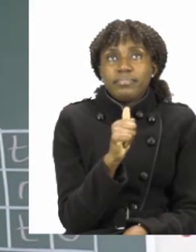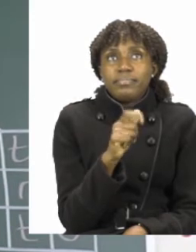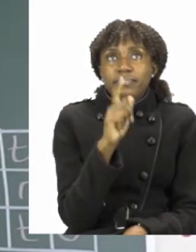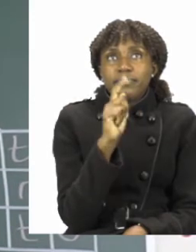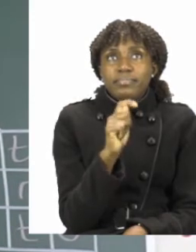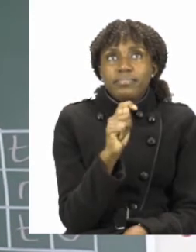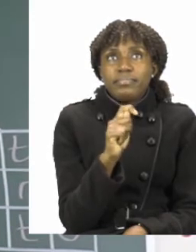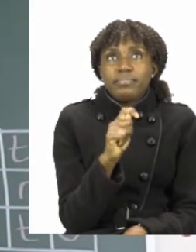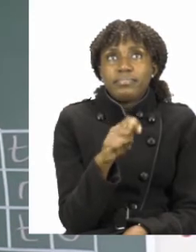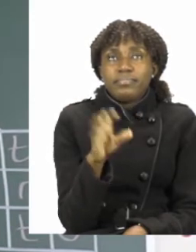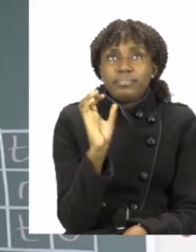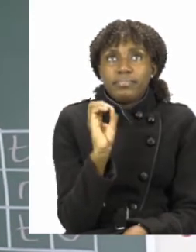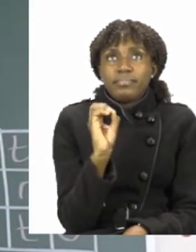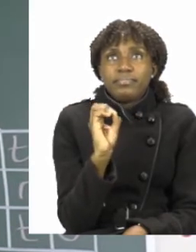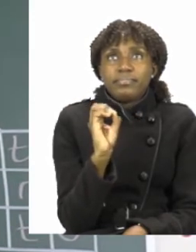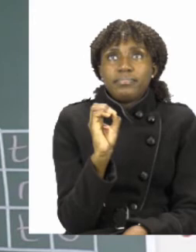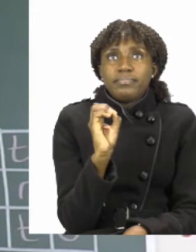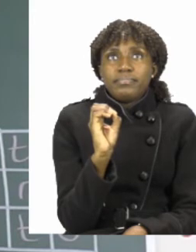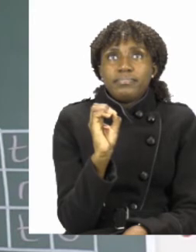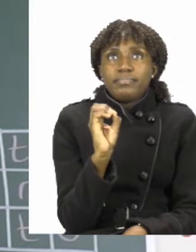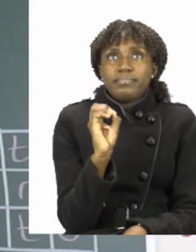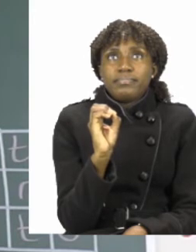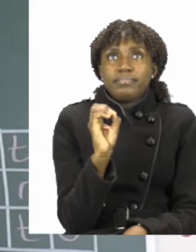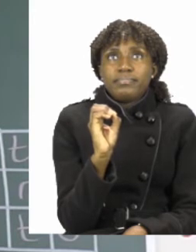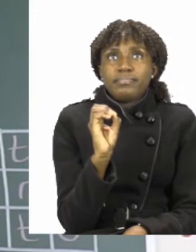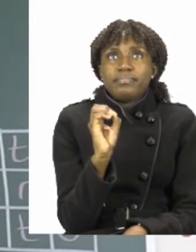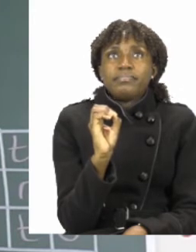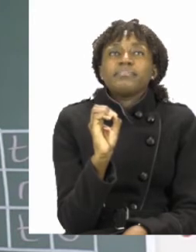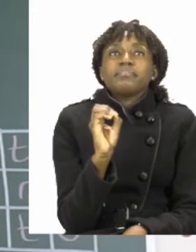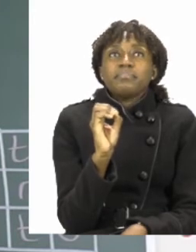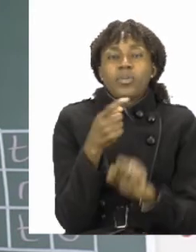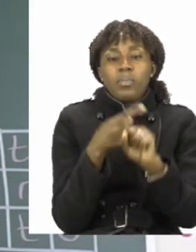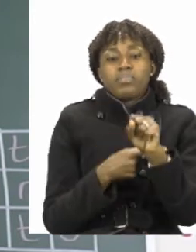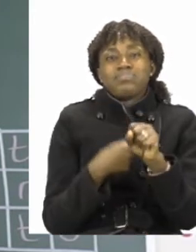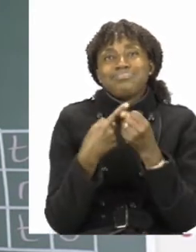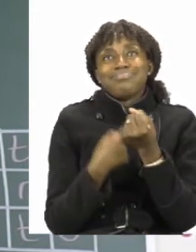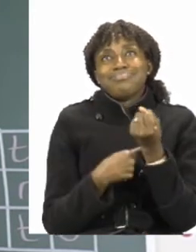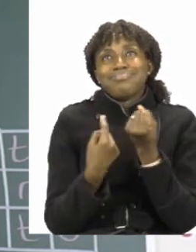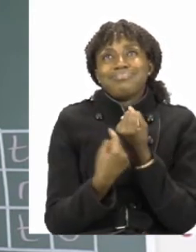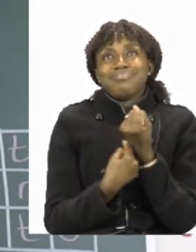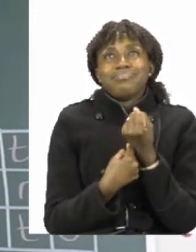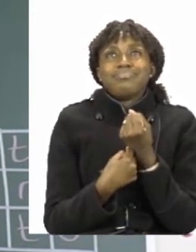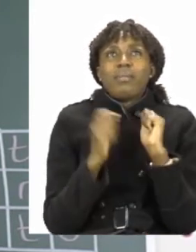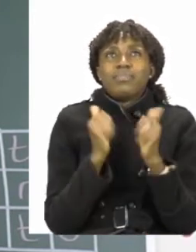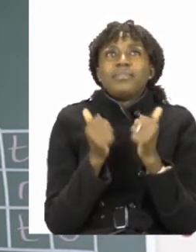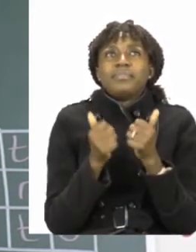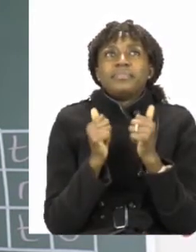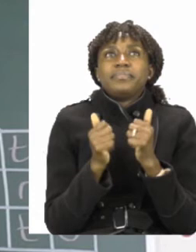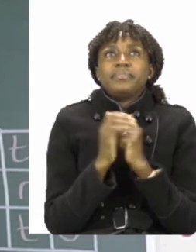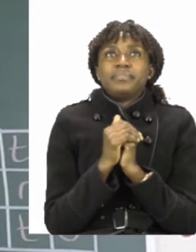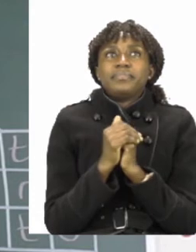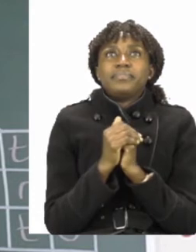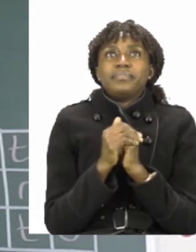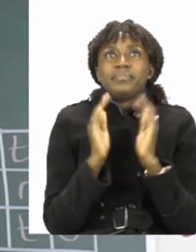a T, and then an O. Potato. Good job, everyone. So